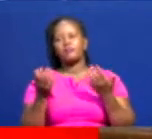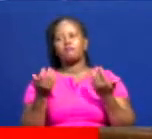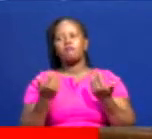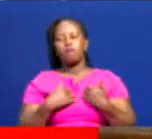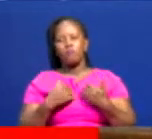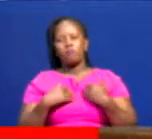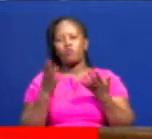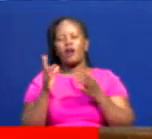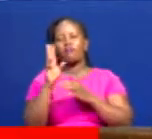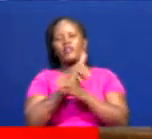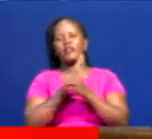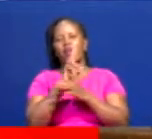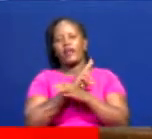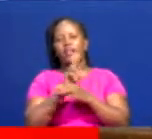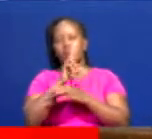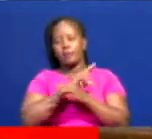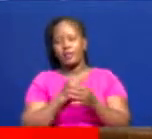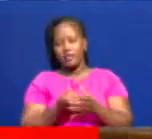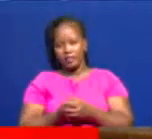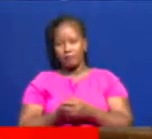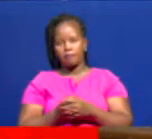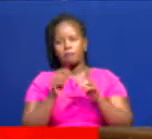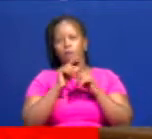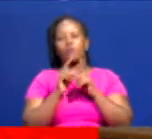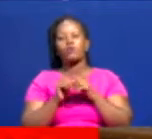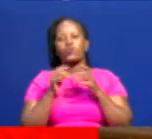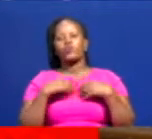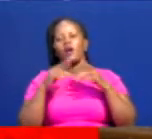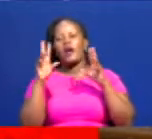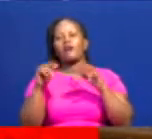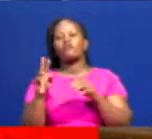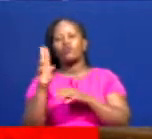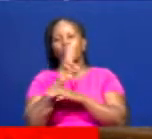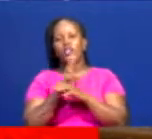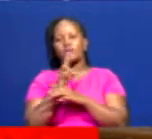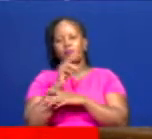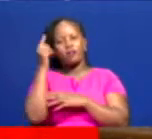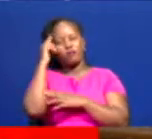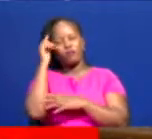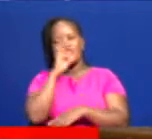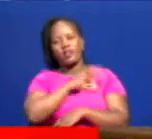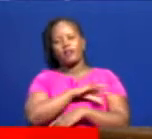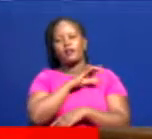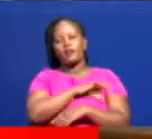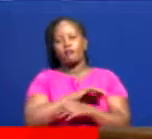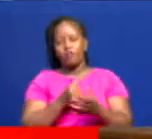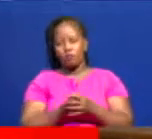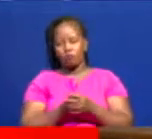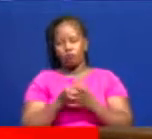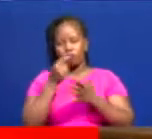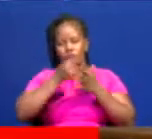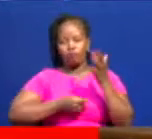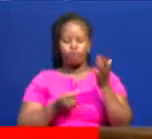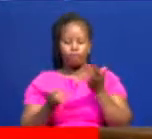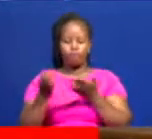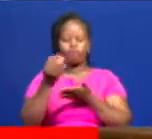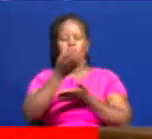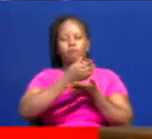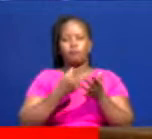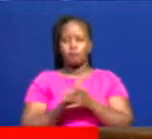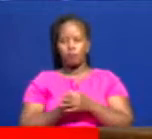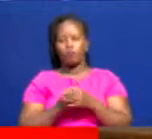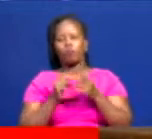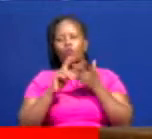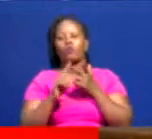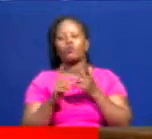of expenditure. There are no estimates of revenue. Then you go back and you are told under